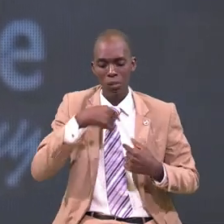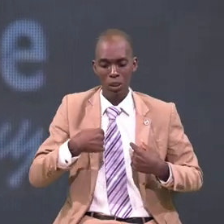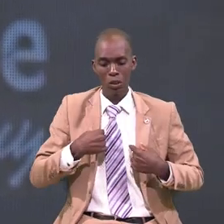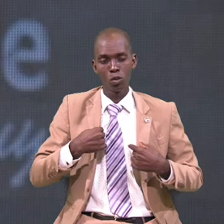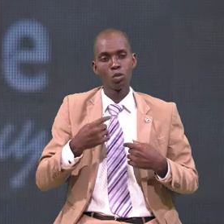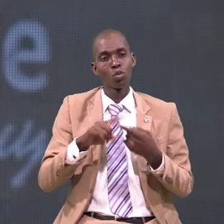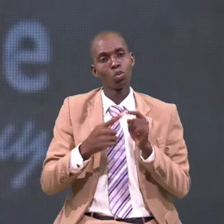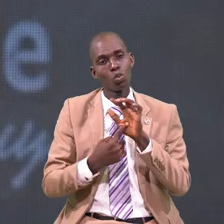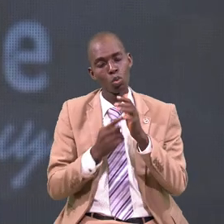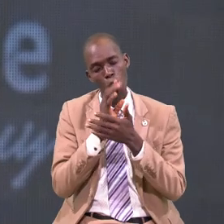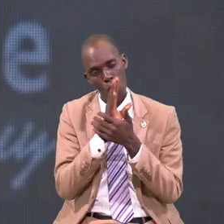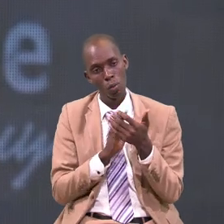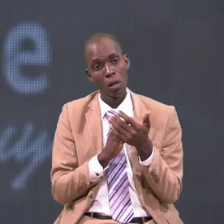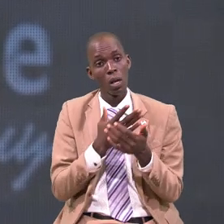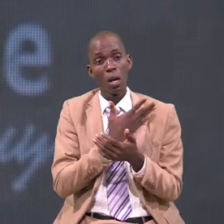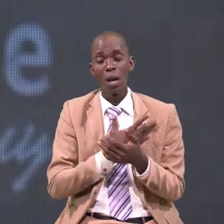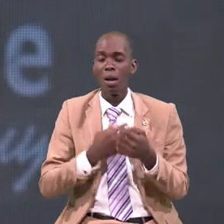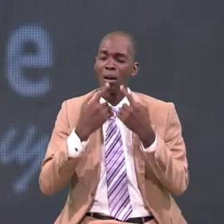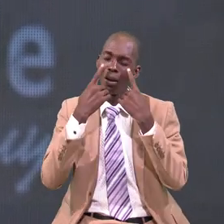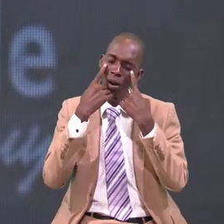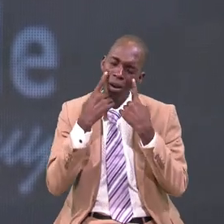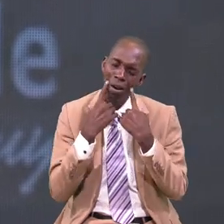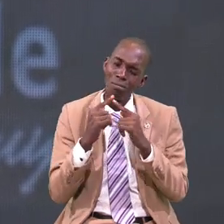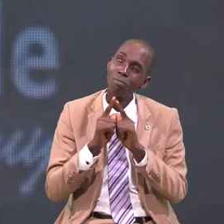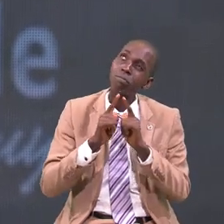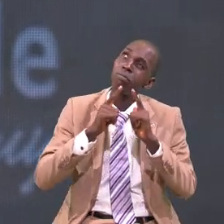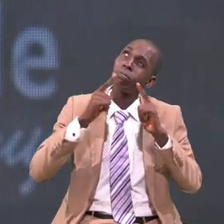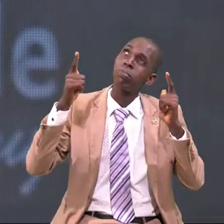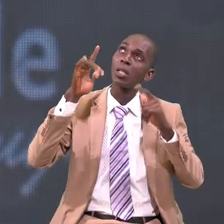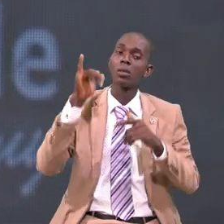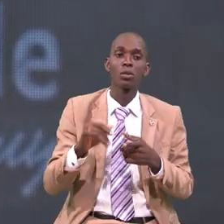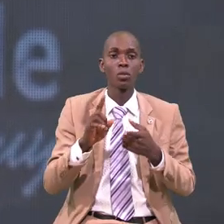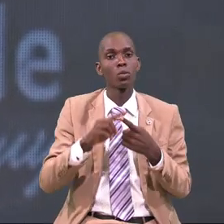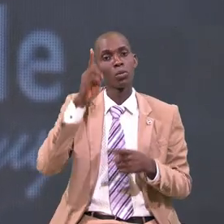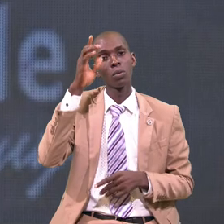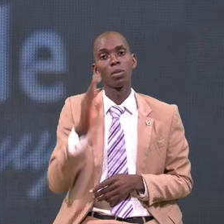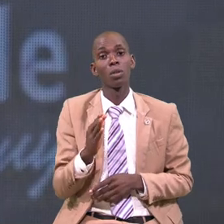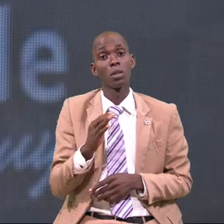and cry mightily unto God. Yea,